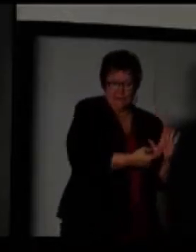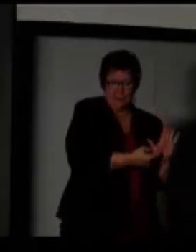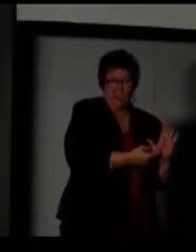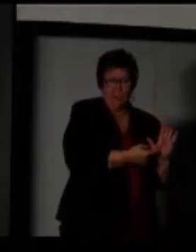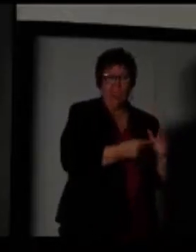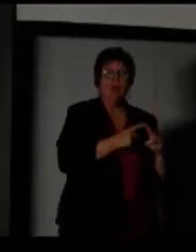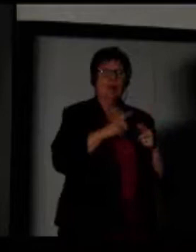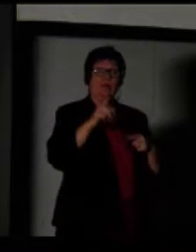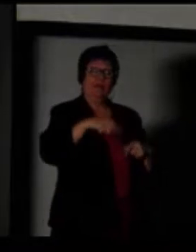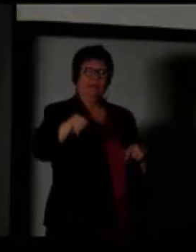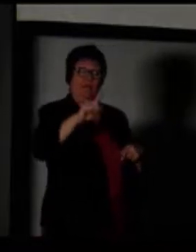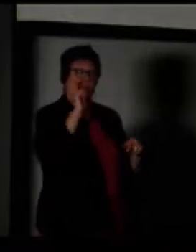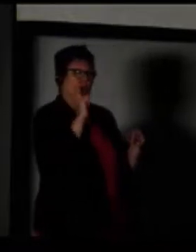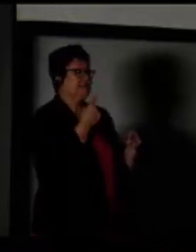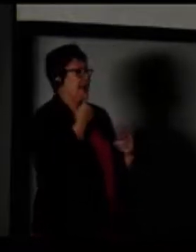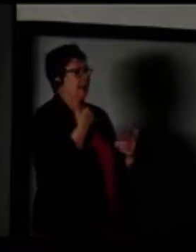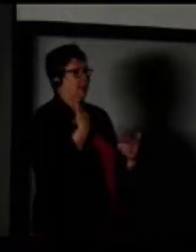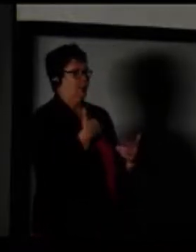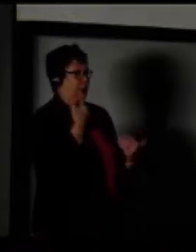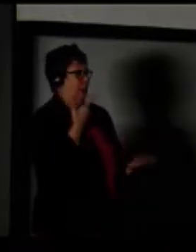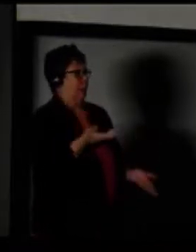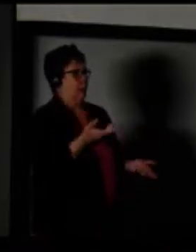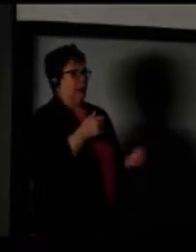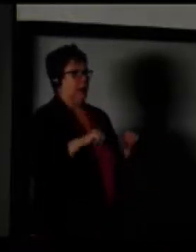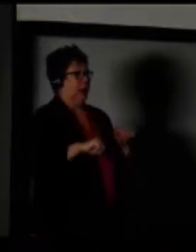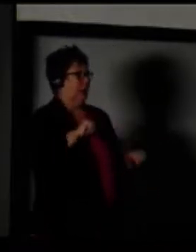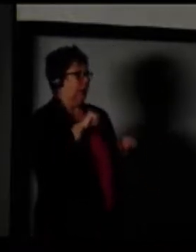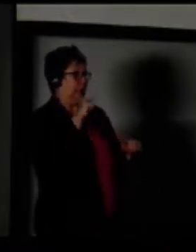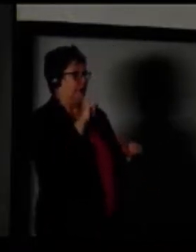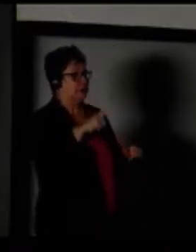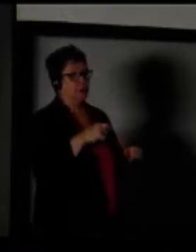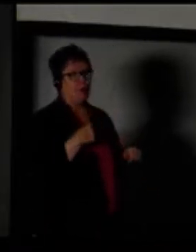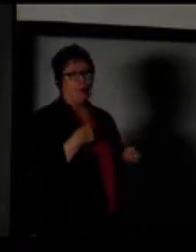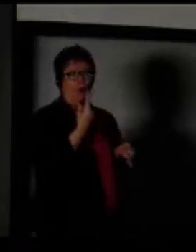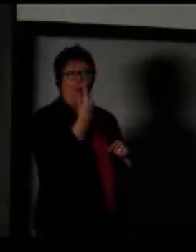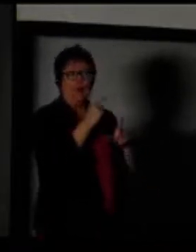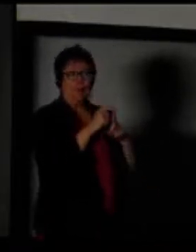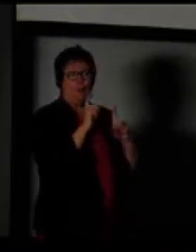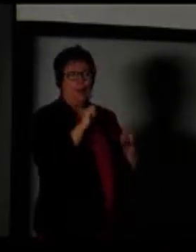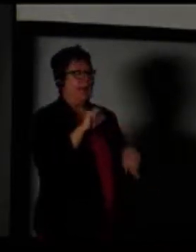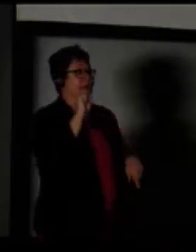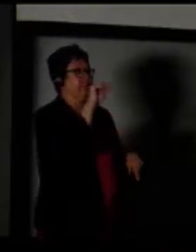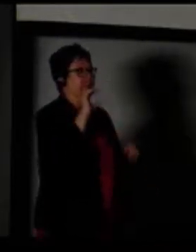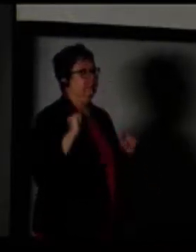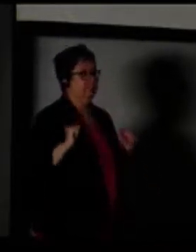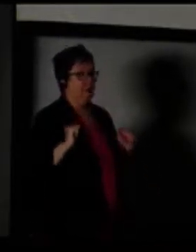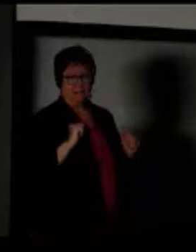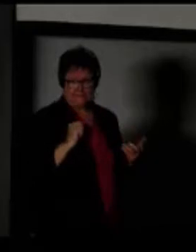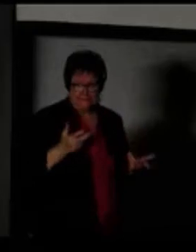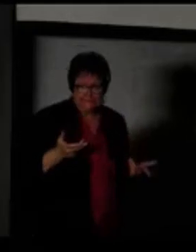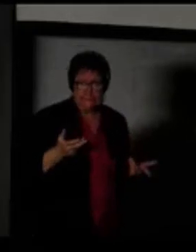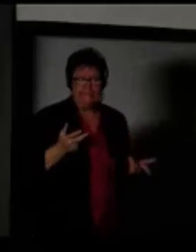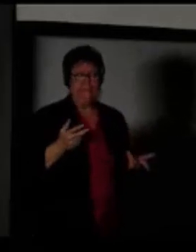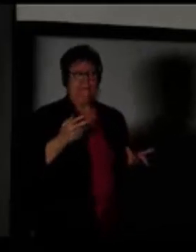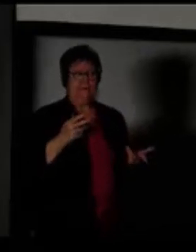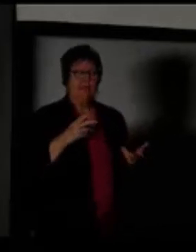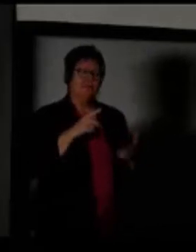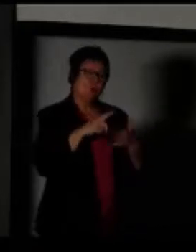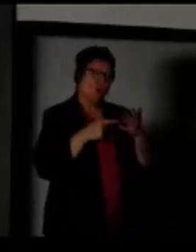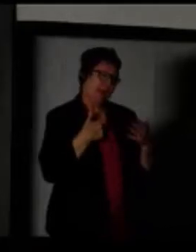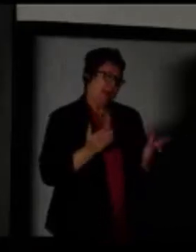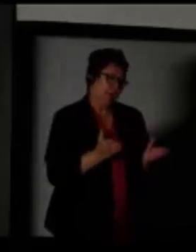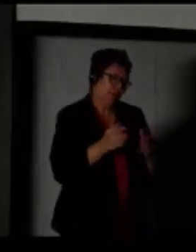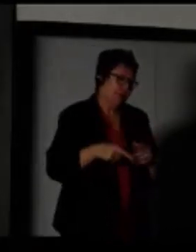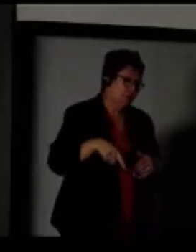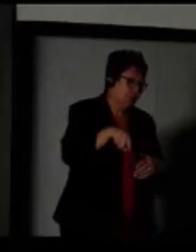you get from the audience, we're not sure, or some people will give you one-word answers to that. So what I would encourage you to think about,